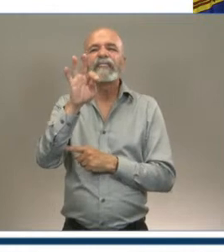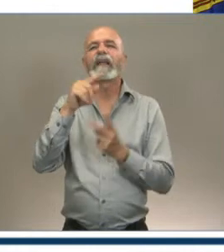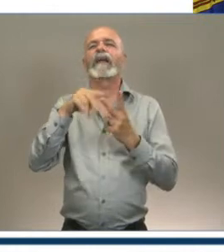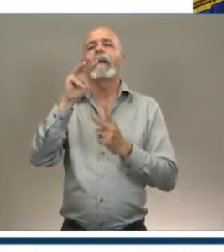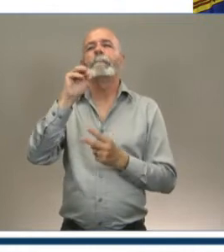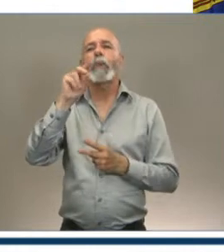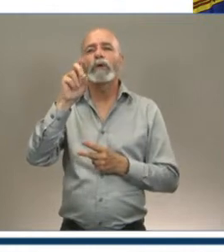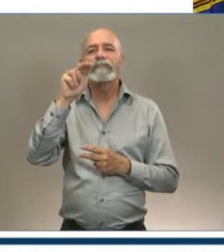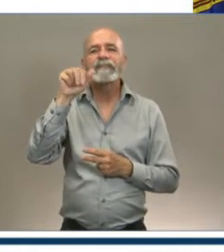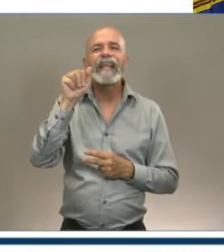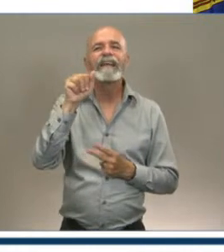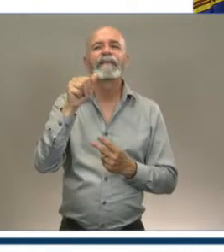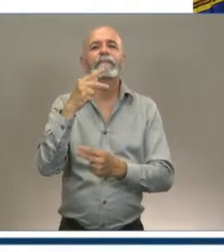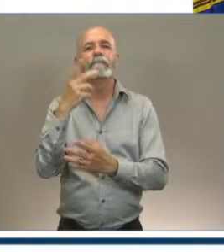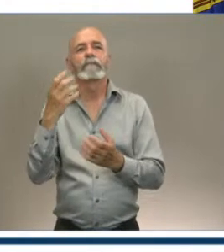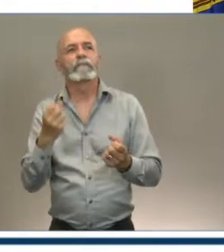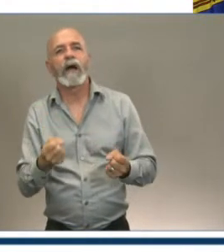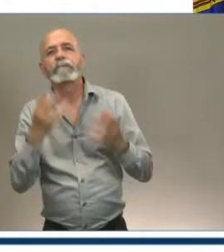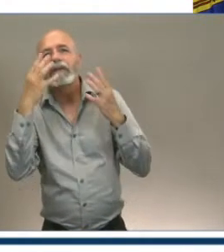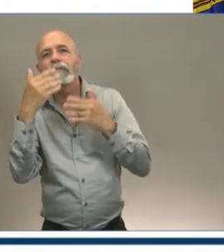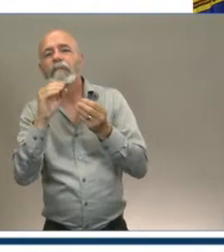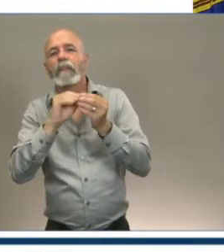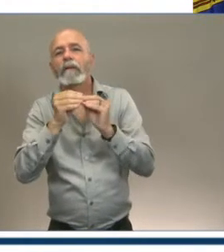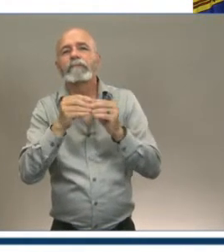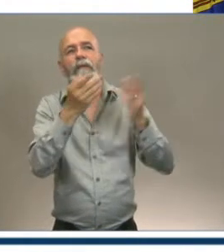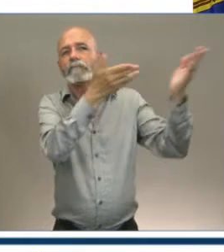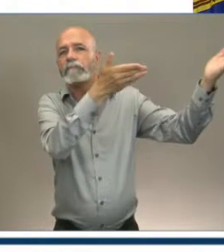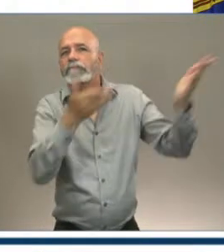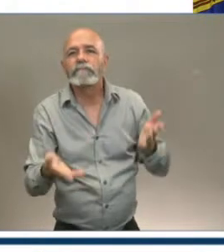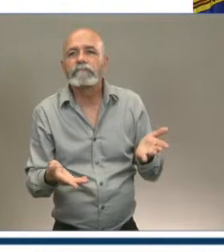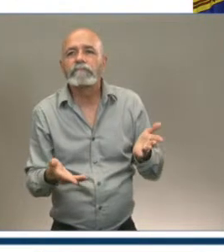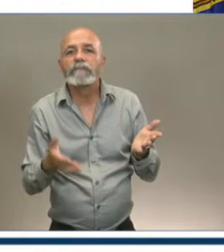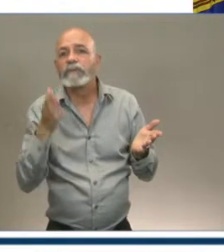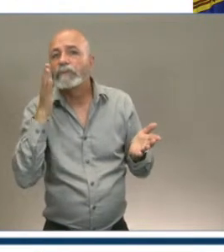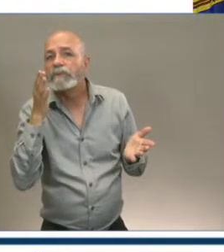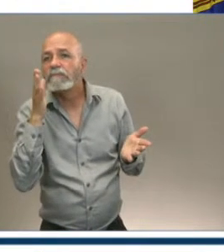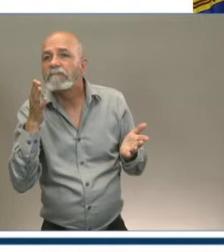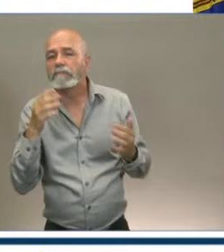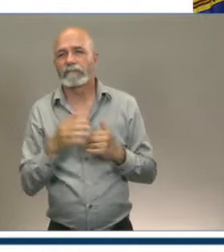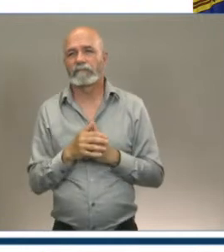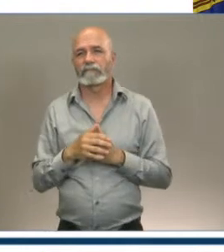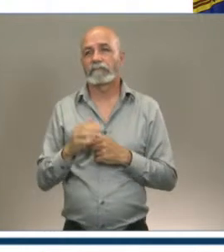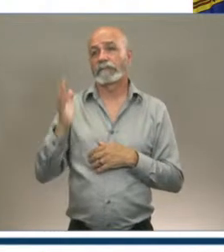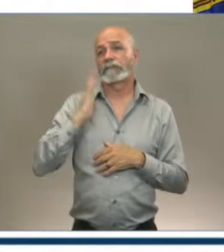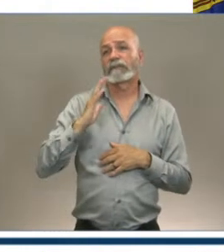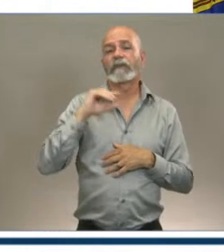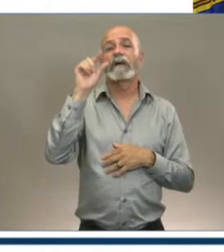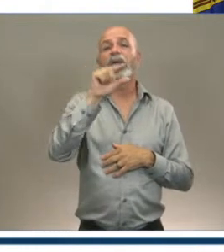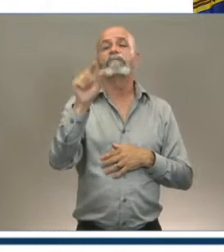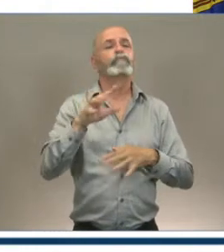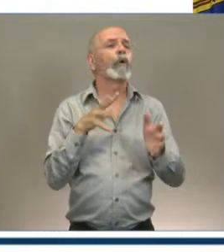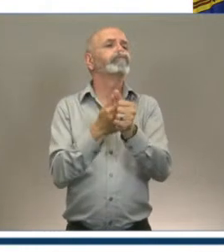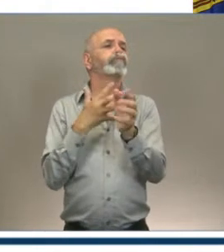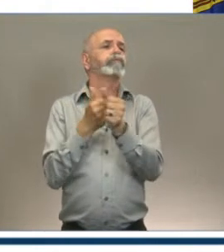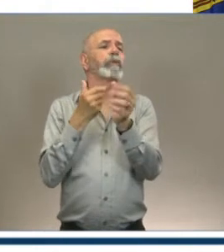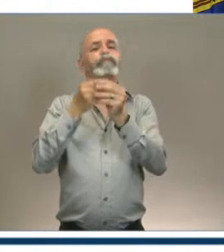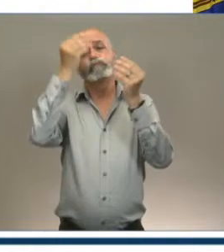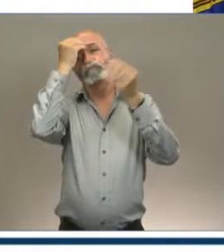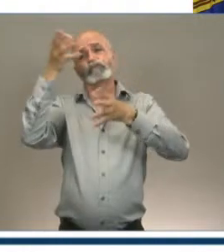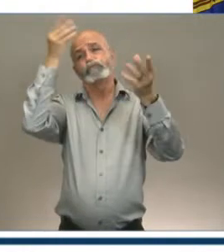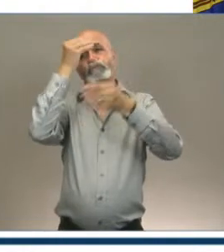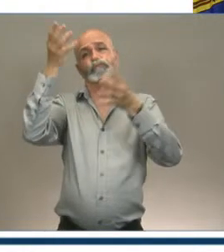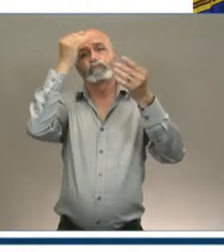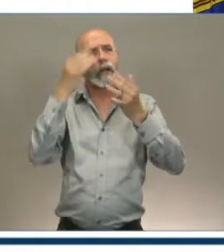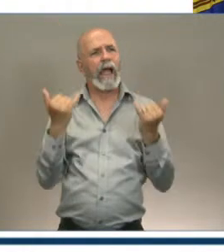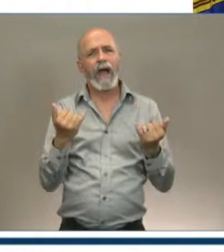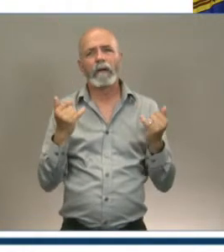lot about in recent weeks. I know previously there were updates from the government, but now our capacity and the amount has